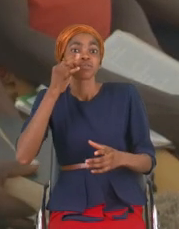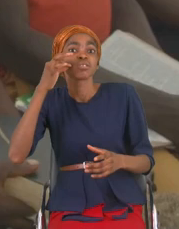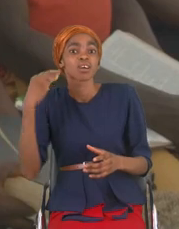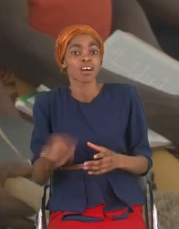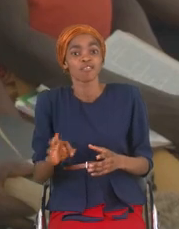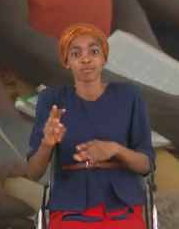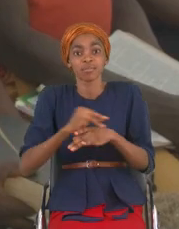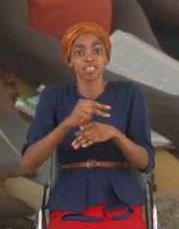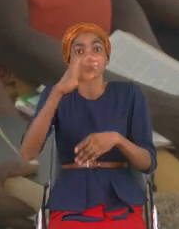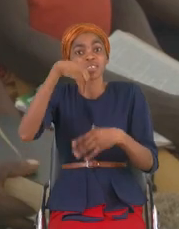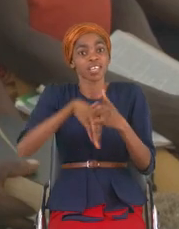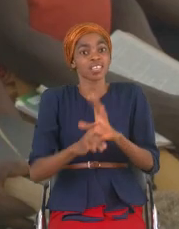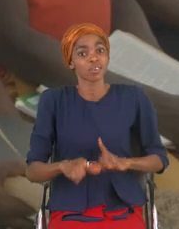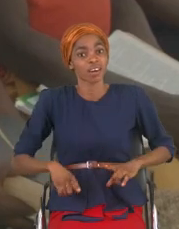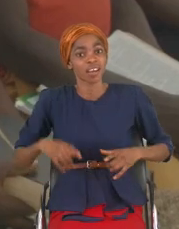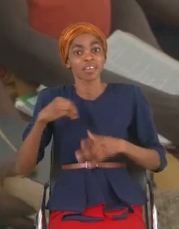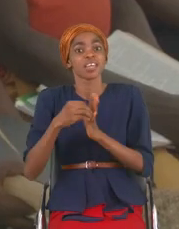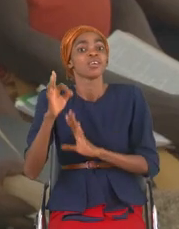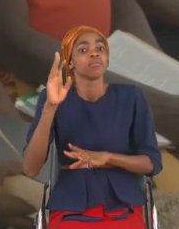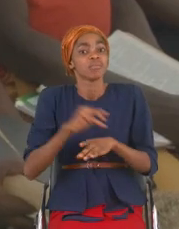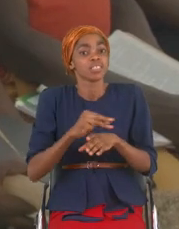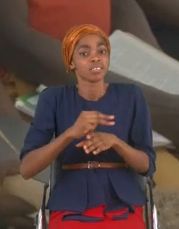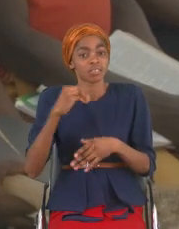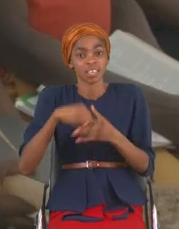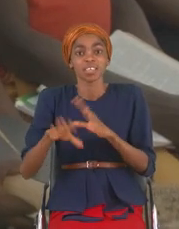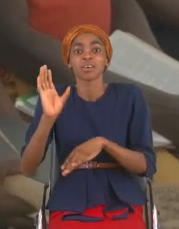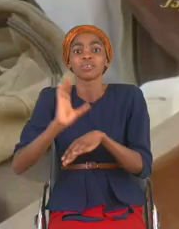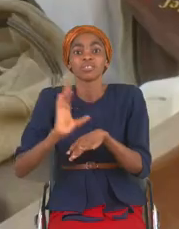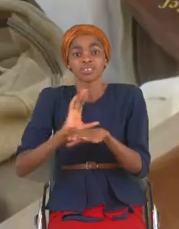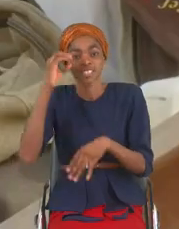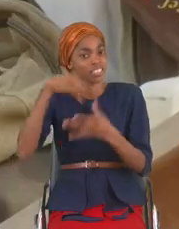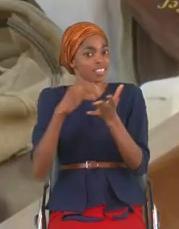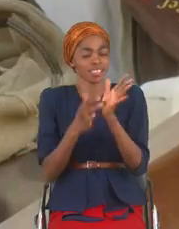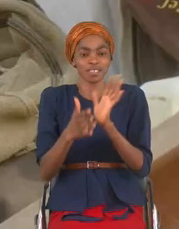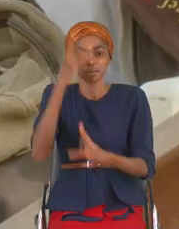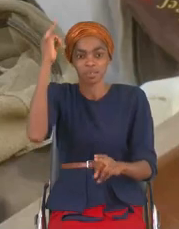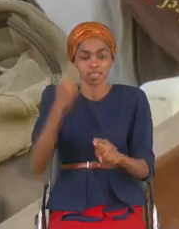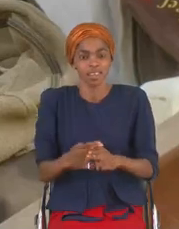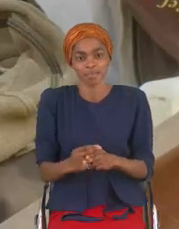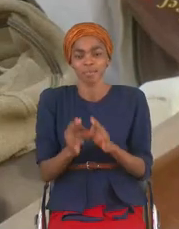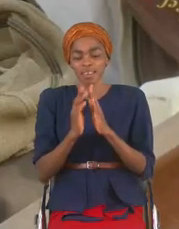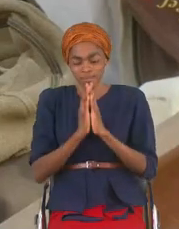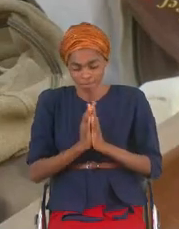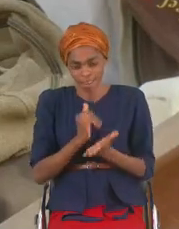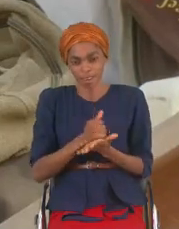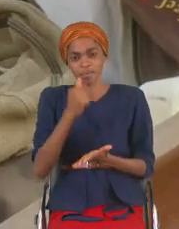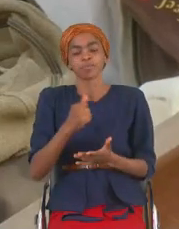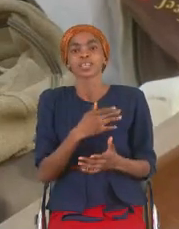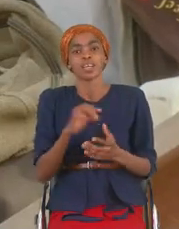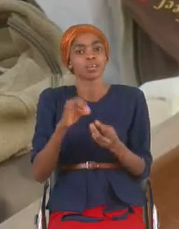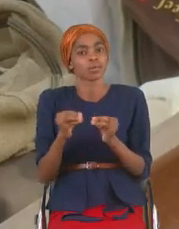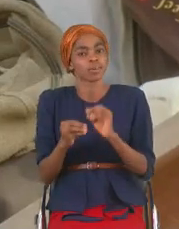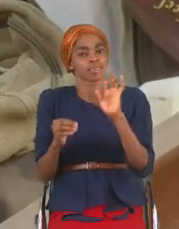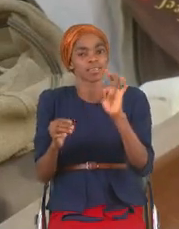your life, in your ministry, in your church, in Jesus' name. Now in verse 7,